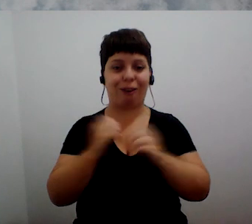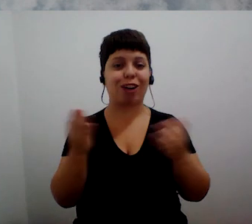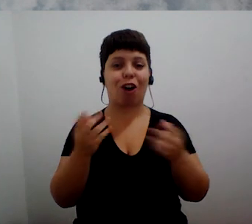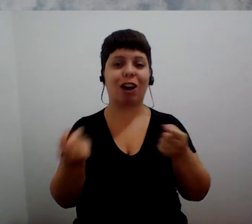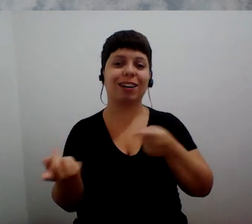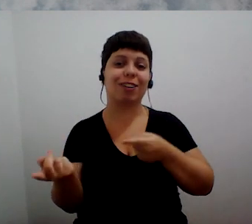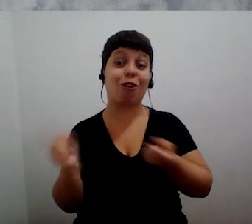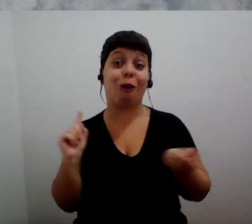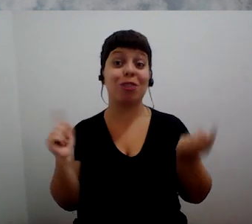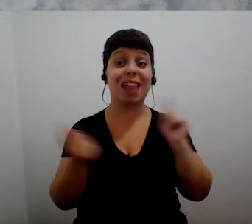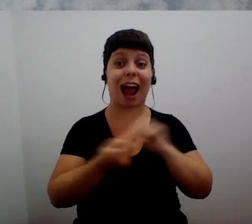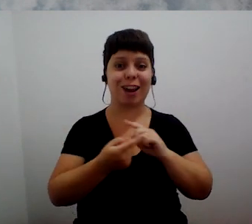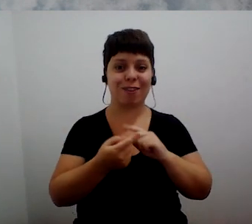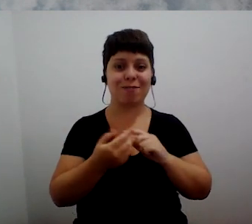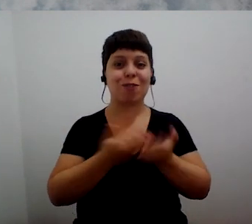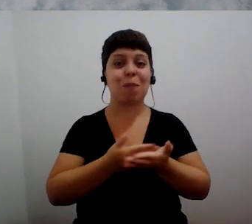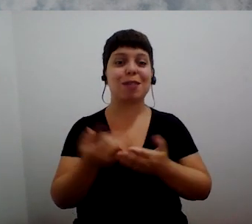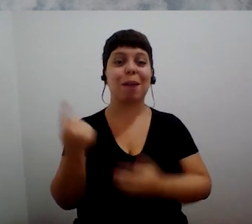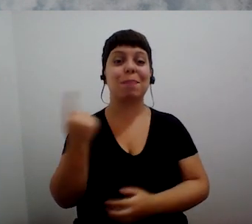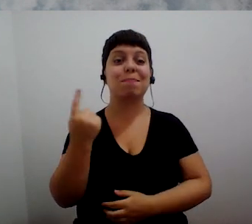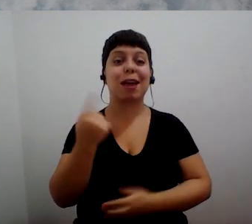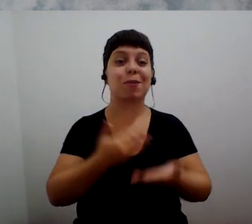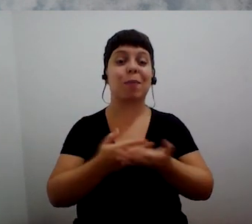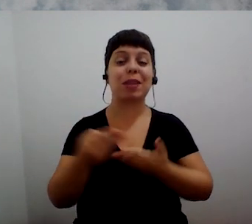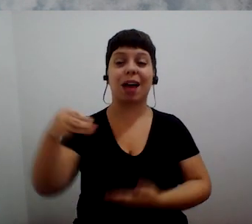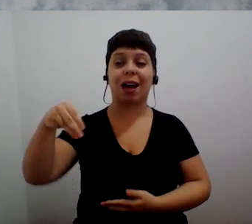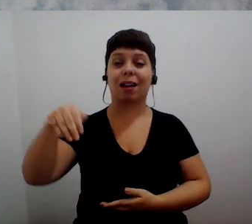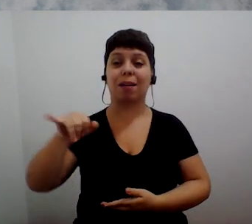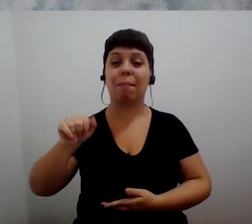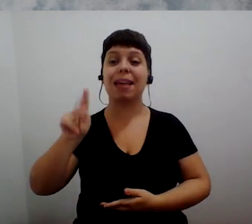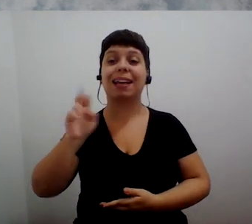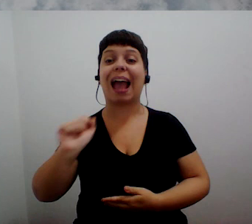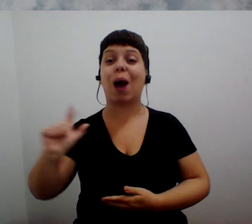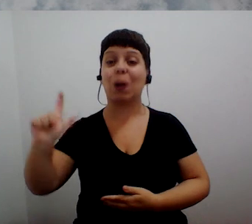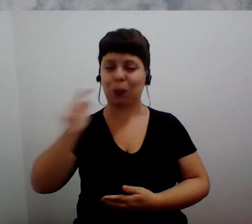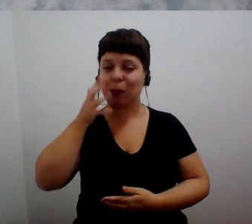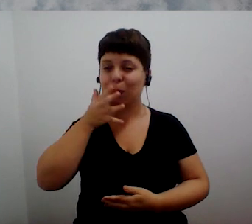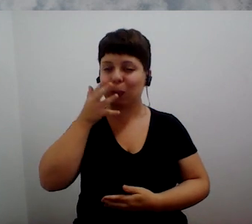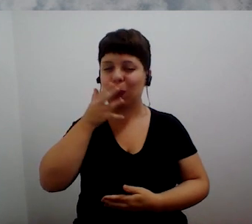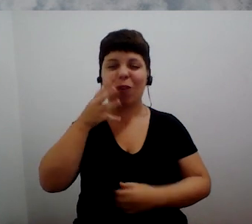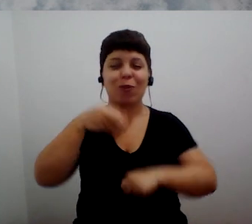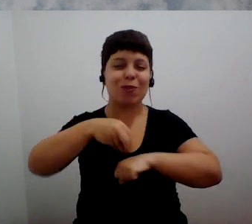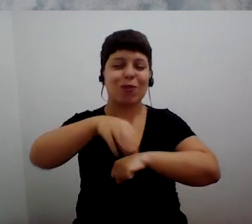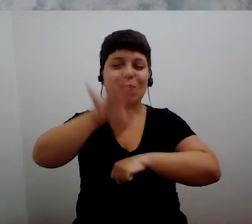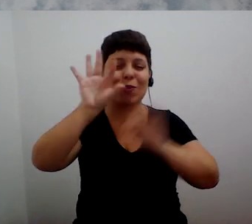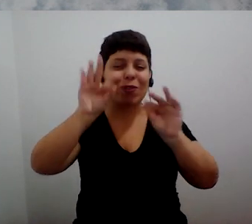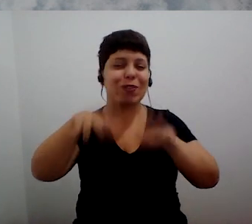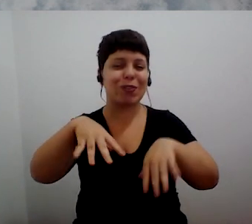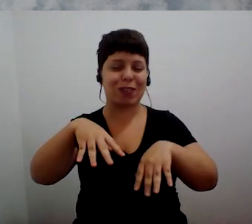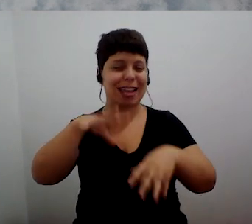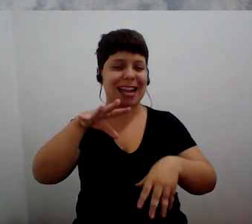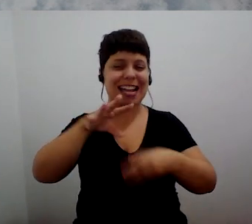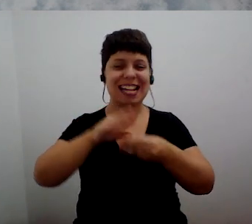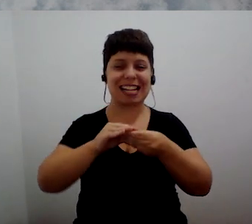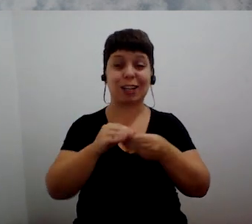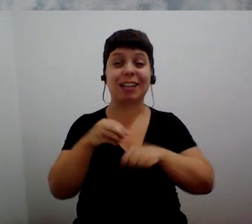start. What would be your message of inspiration in relation to this agenda,